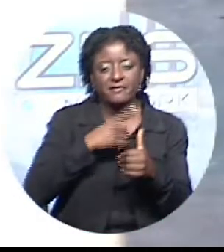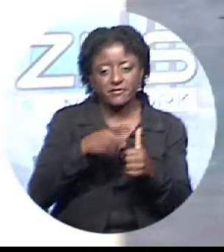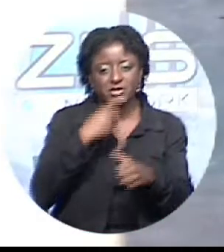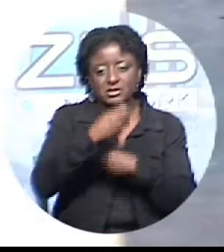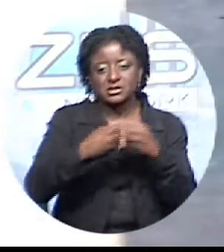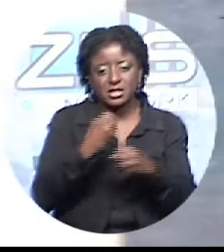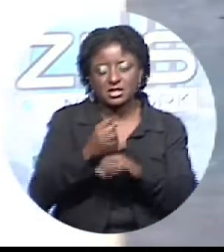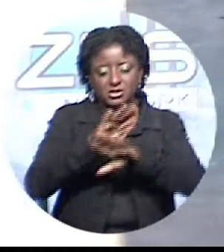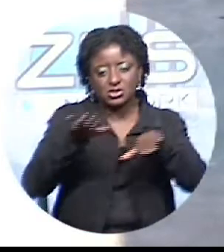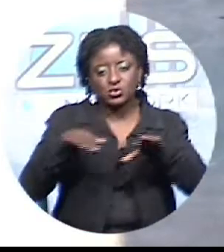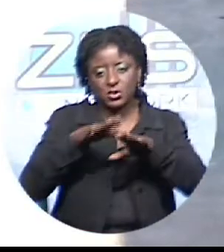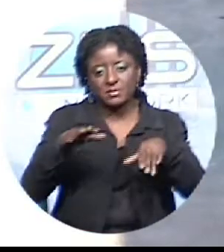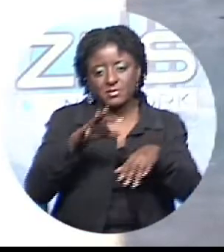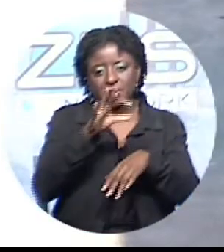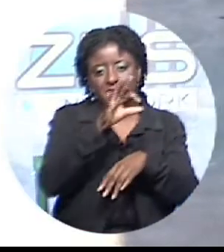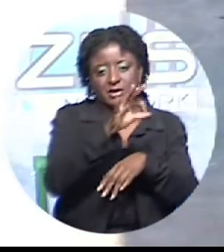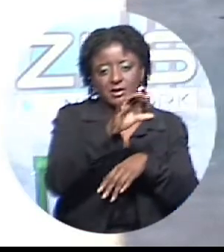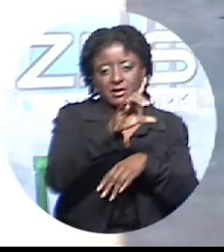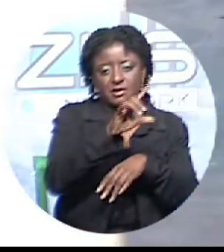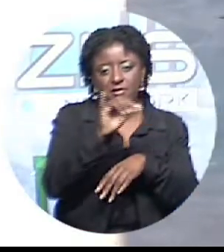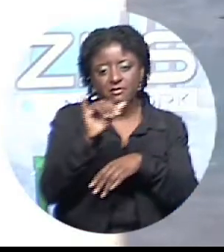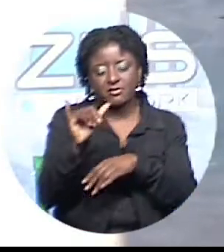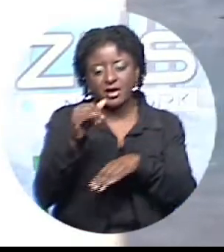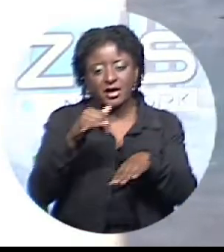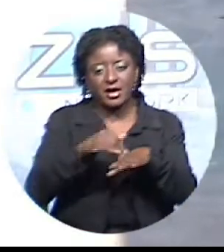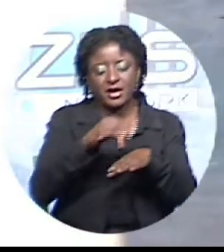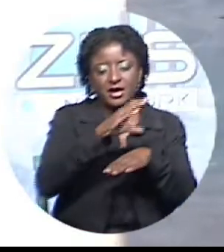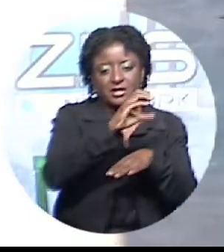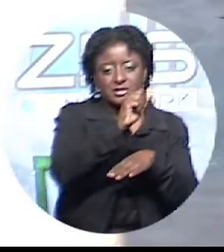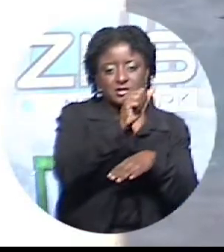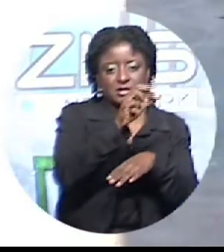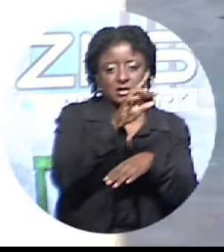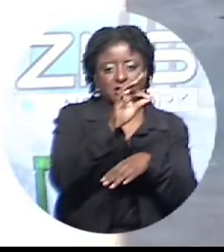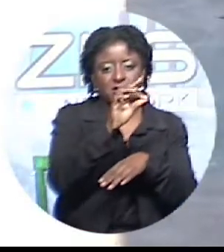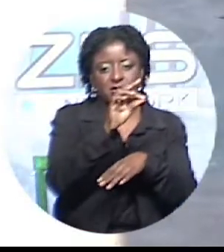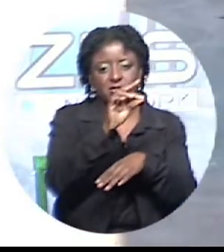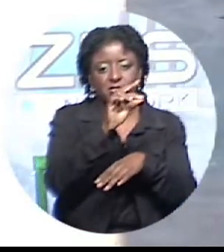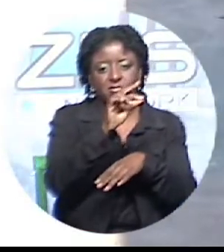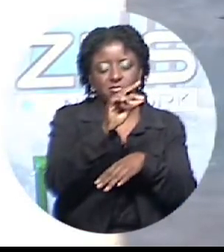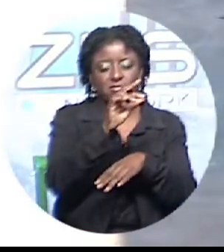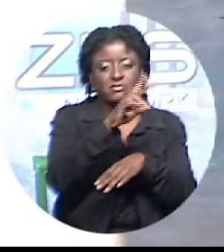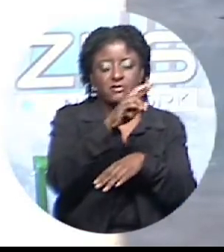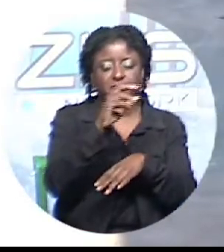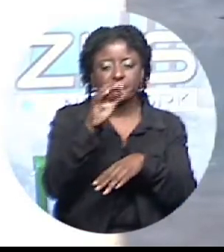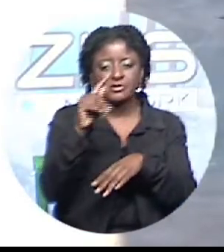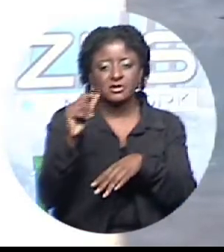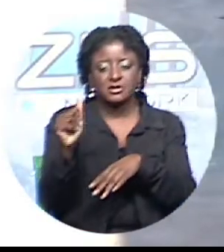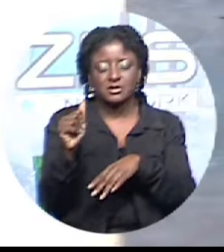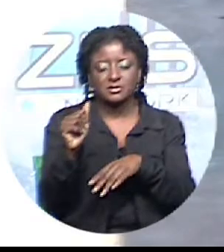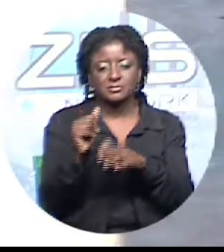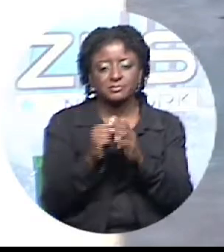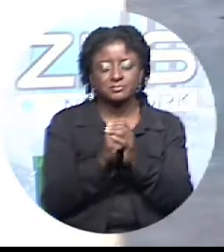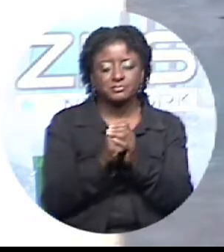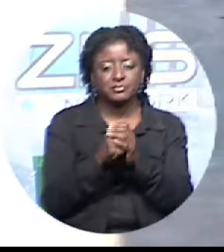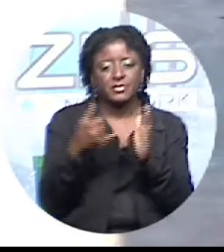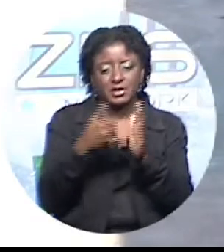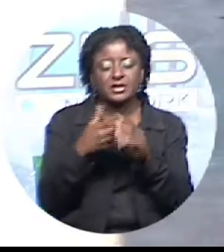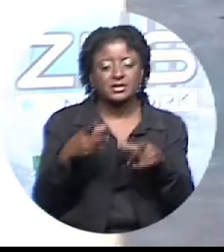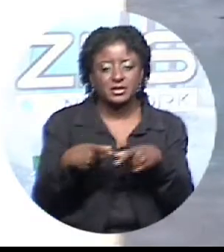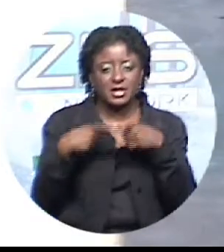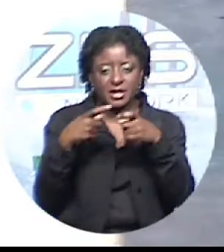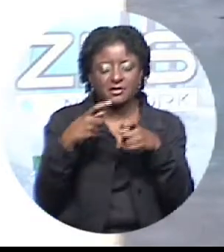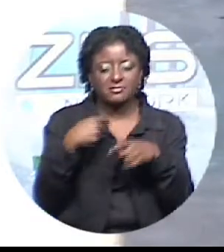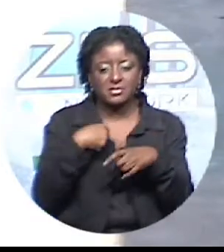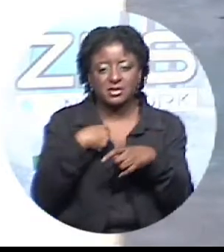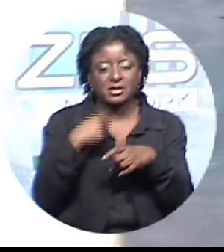at Charifta. So I just got a taste of how competitive it is swimming fly at Carifta, so it gave me